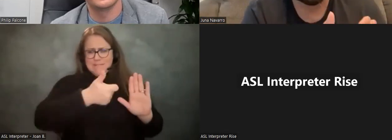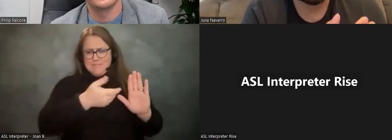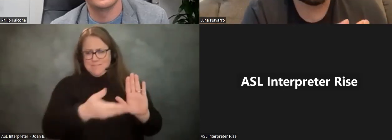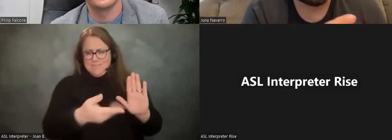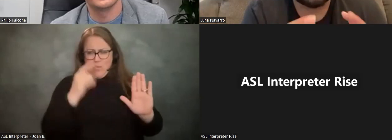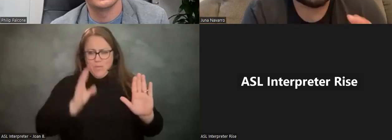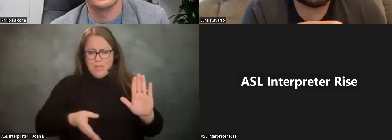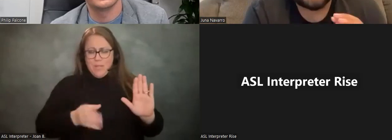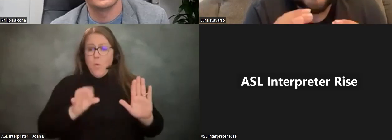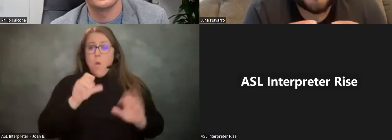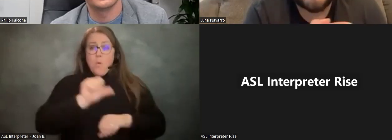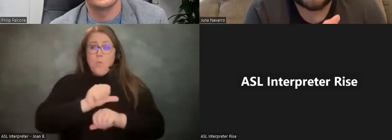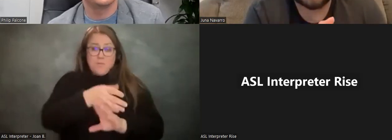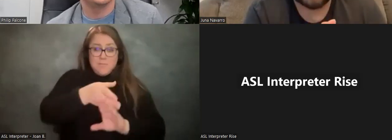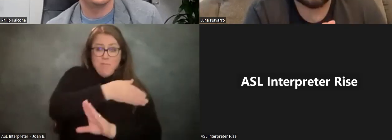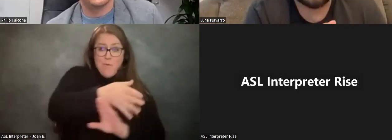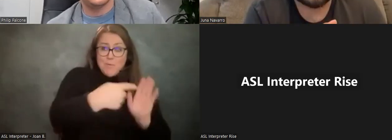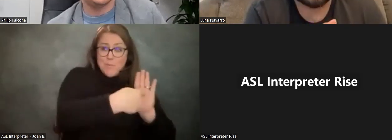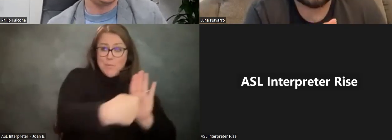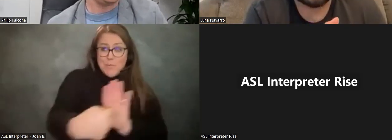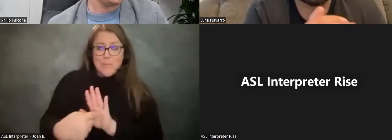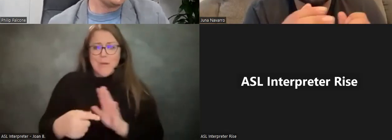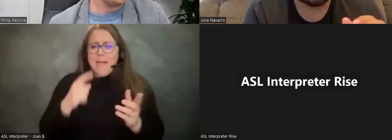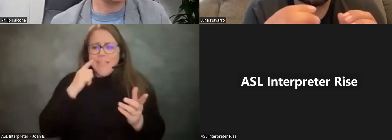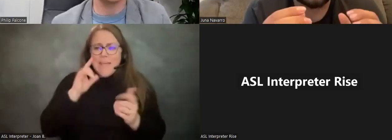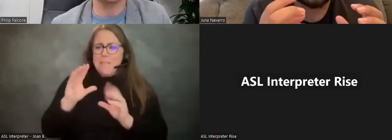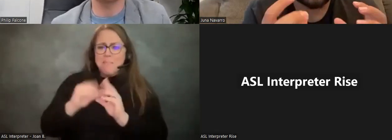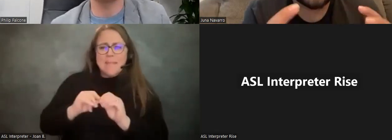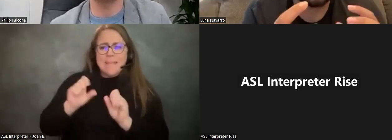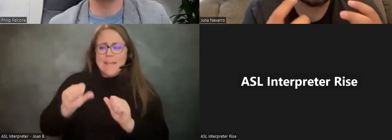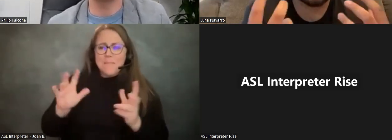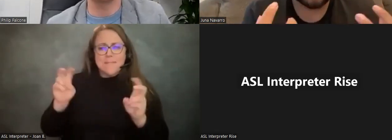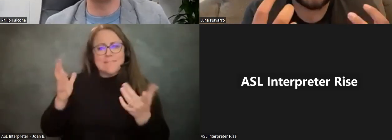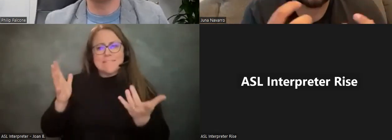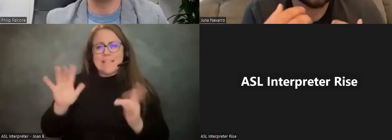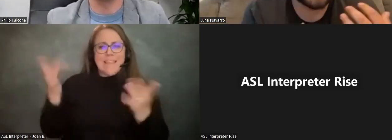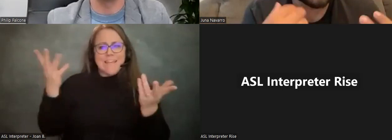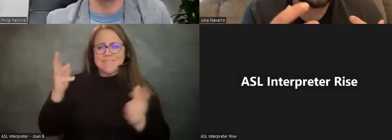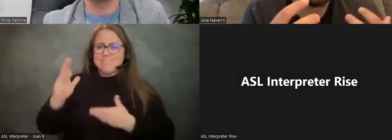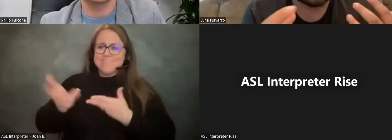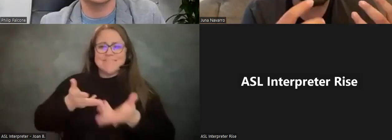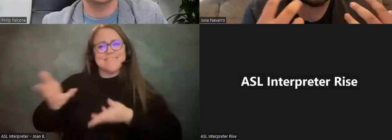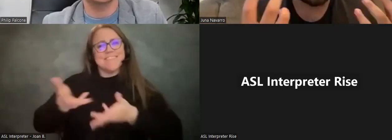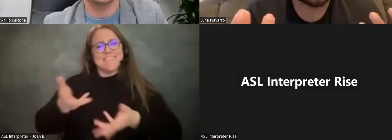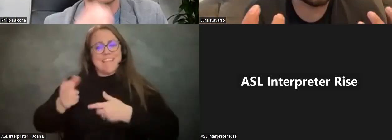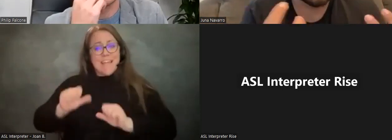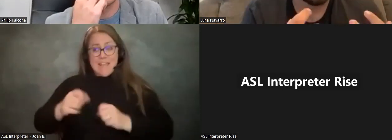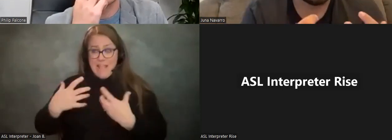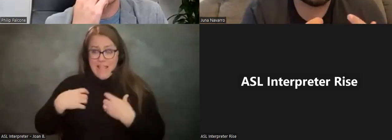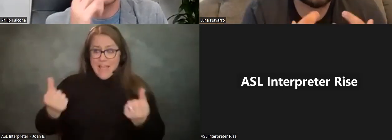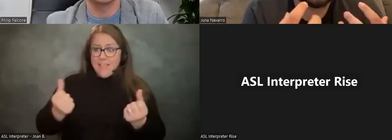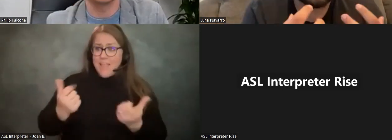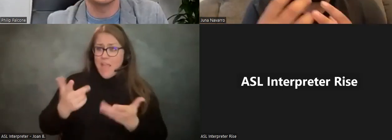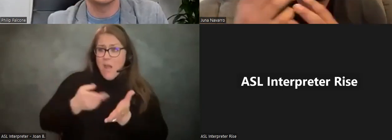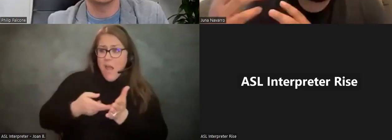well. So I think just keeping it light, and as long as the relationship stays healthy and the communication stays very real,